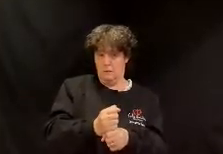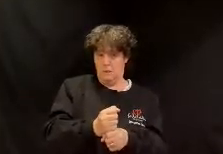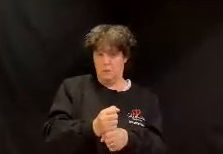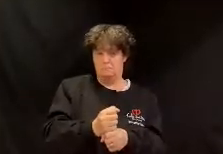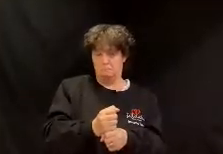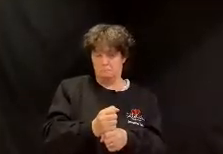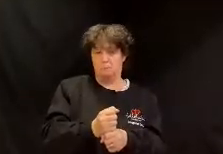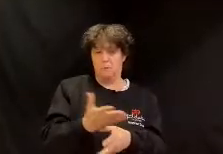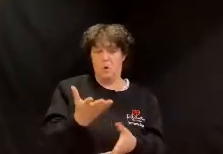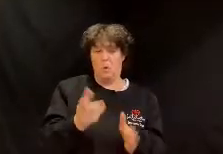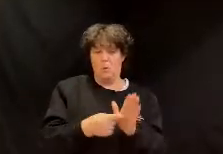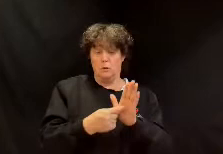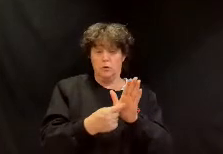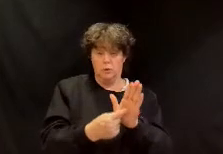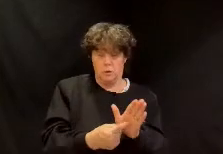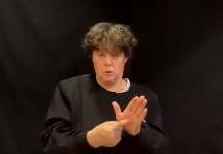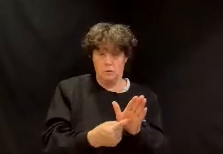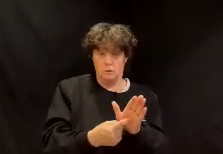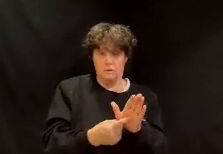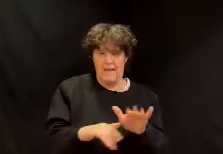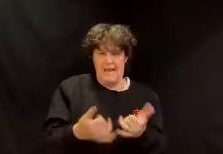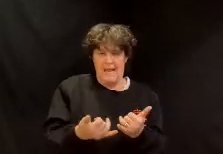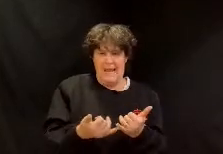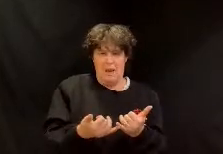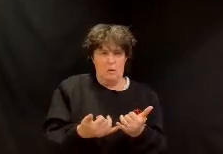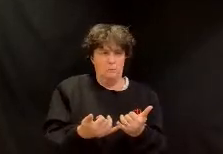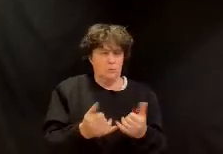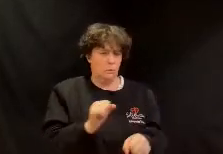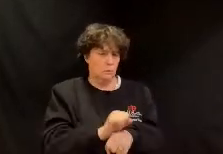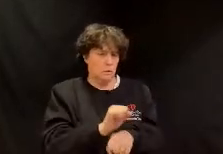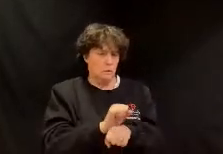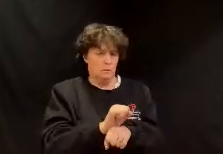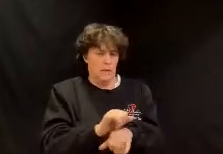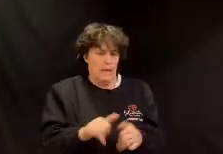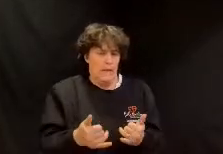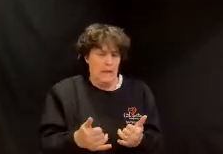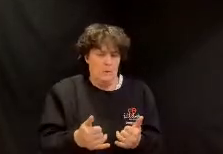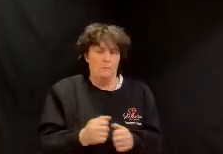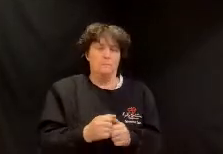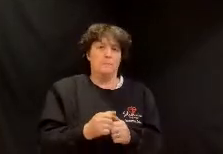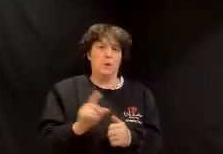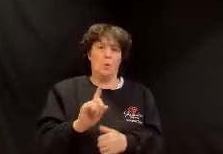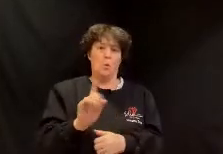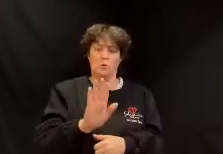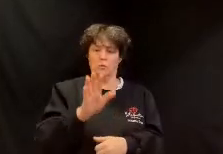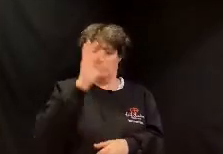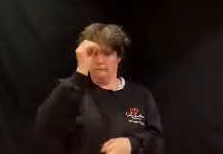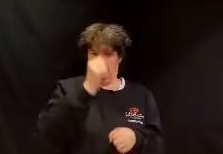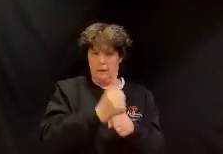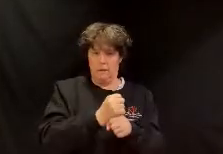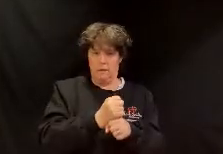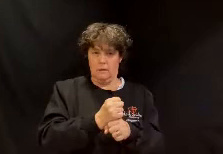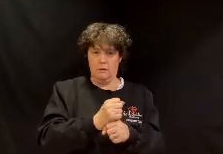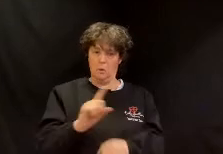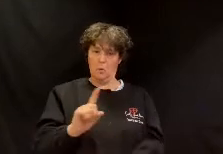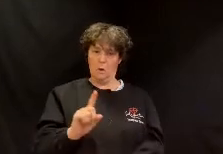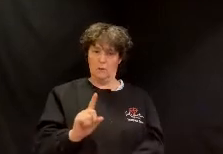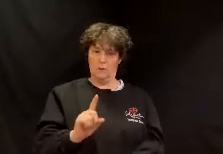So I want to show you tonight, how do we do this? How do we do this? Where's your faith? Where's your